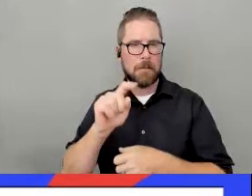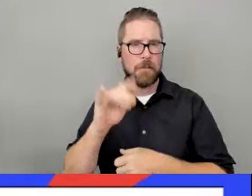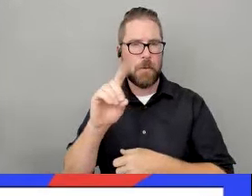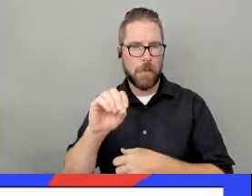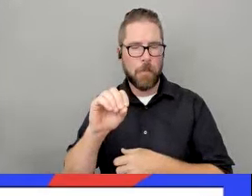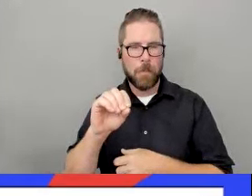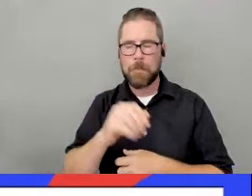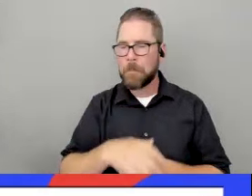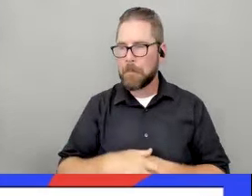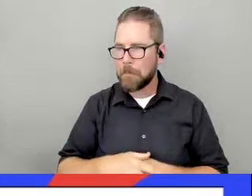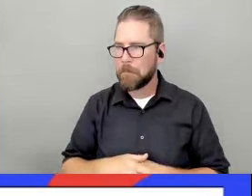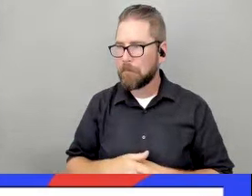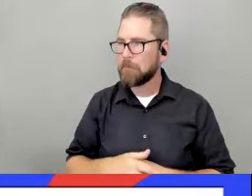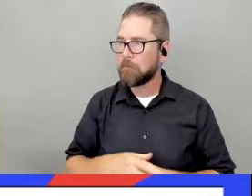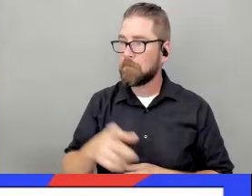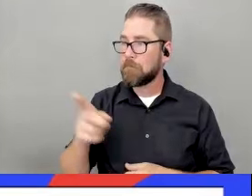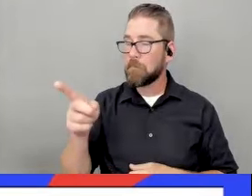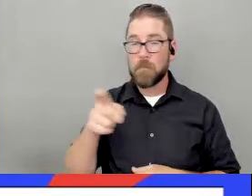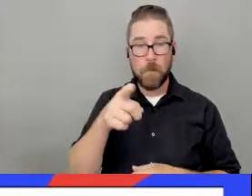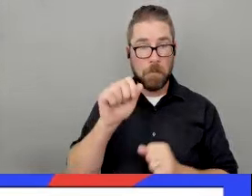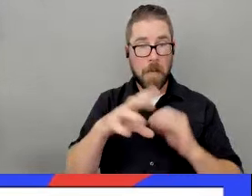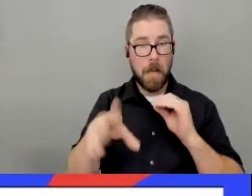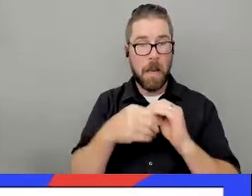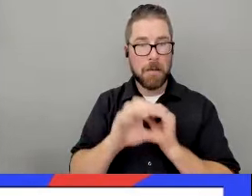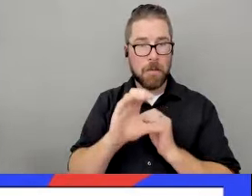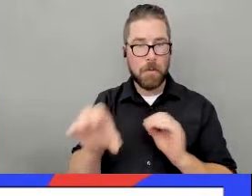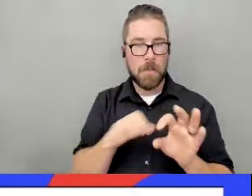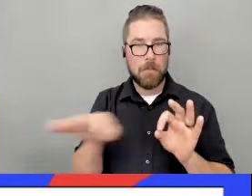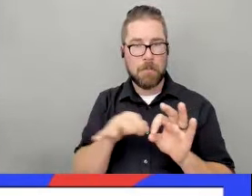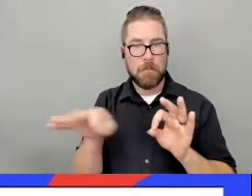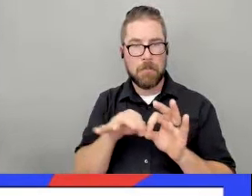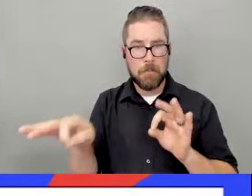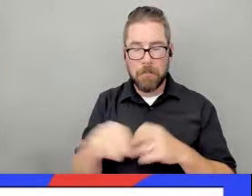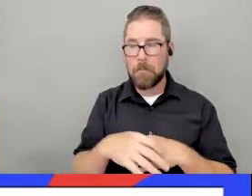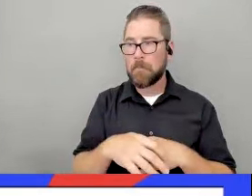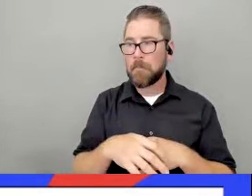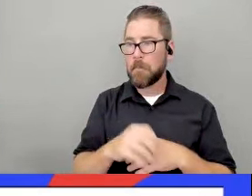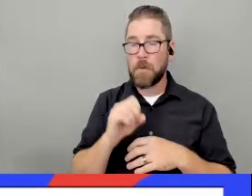slide, allows you to add captions. It will allow you to trim or clip the video.